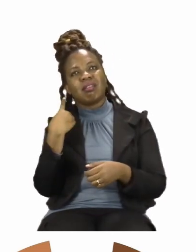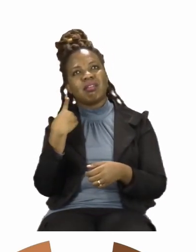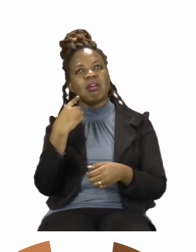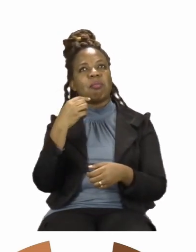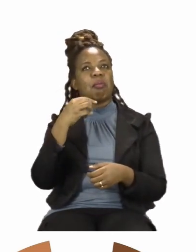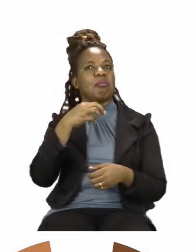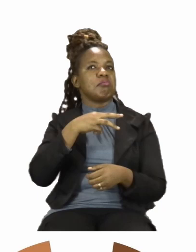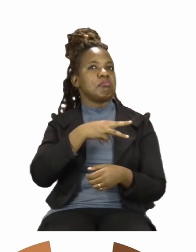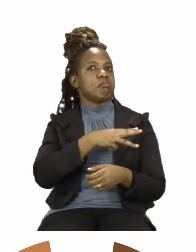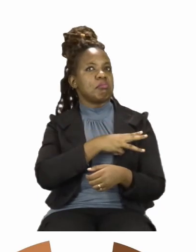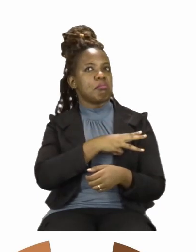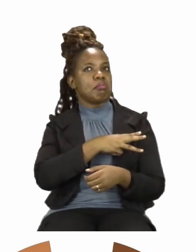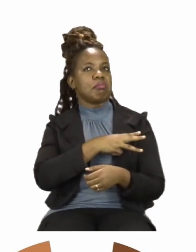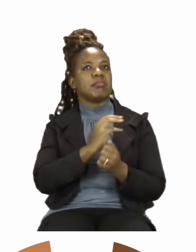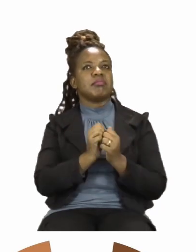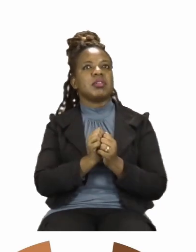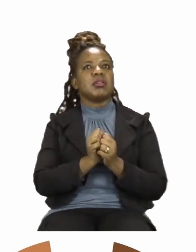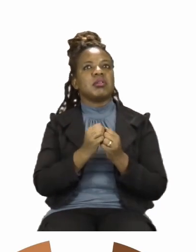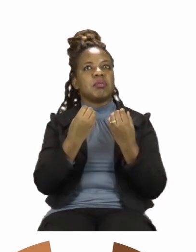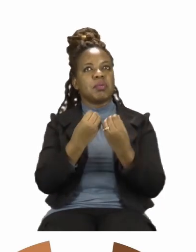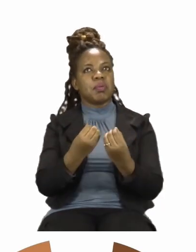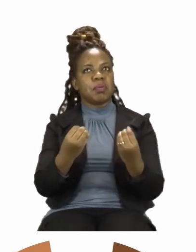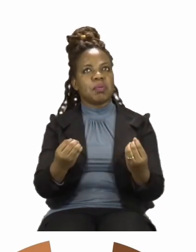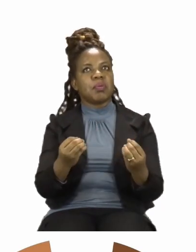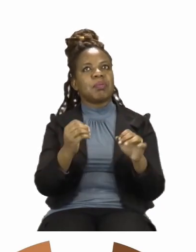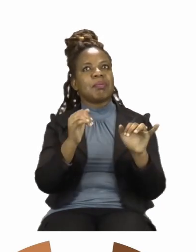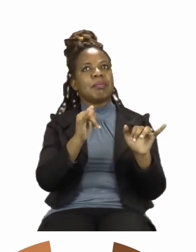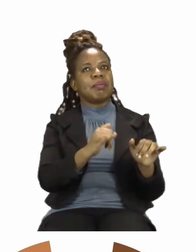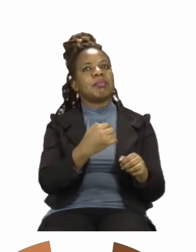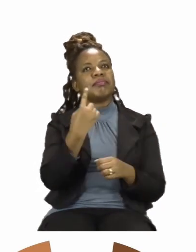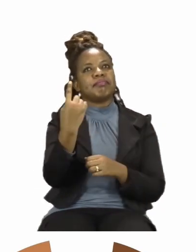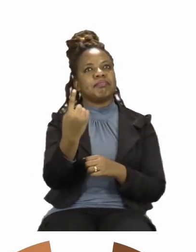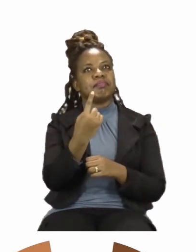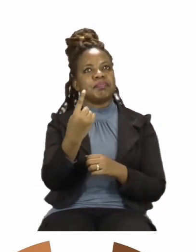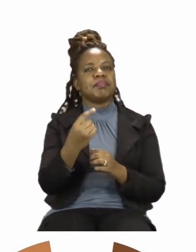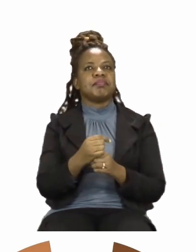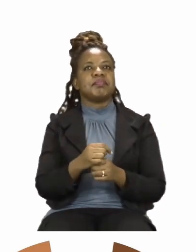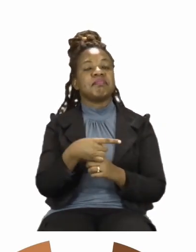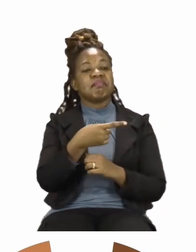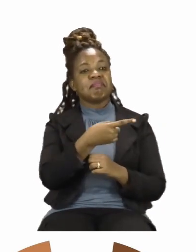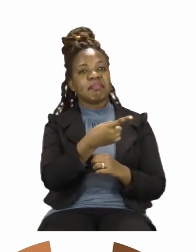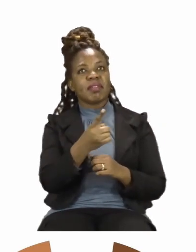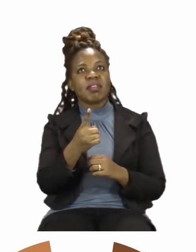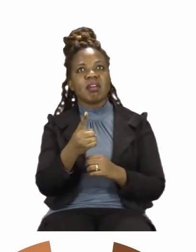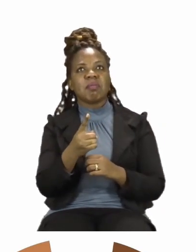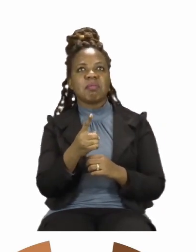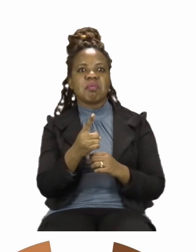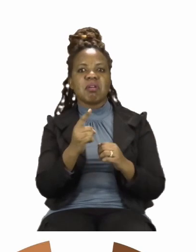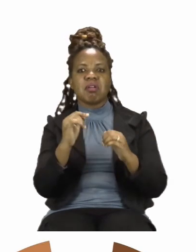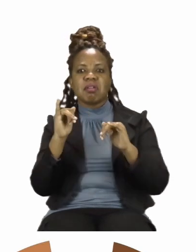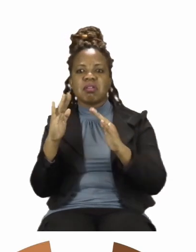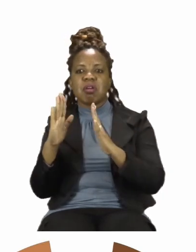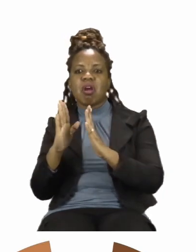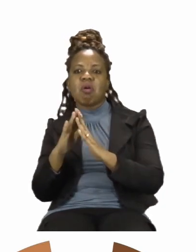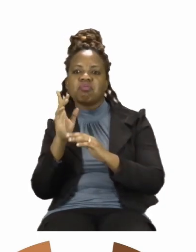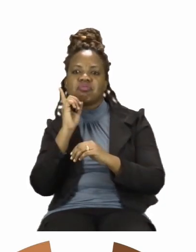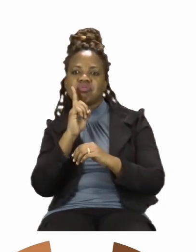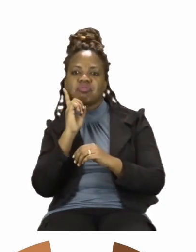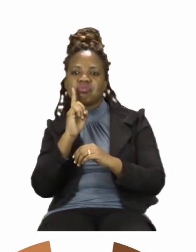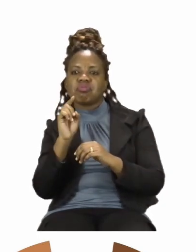alone. They get fostered and adopted and move to another